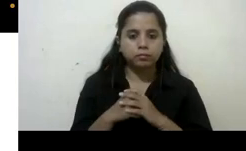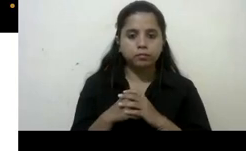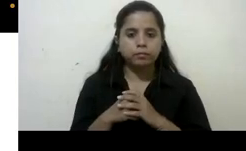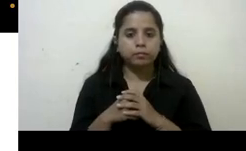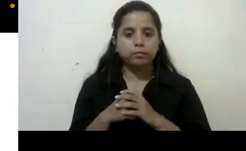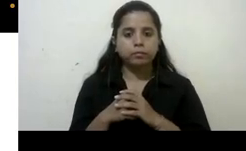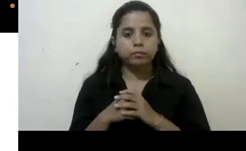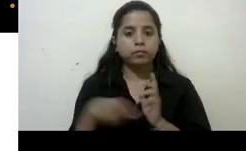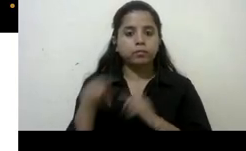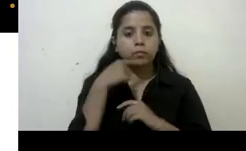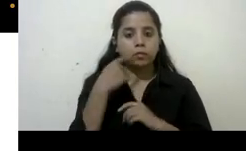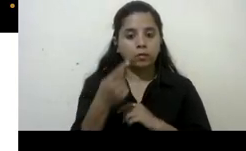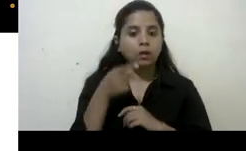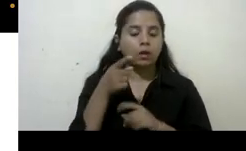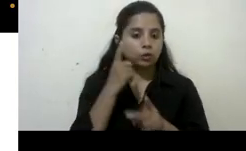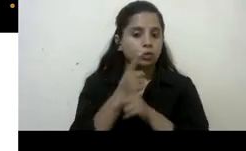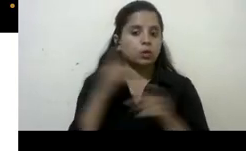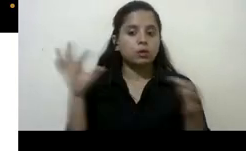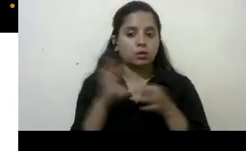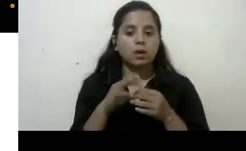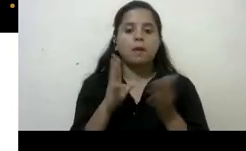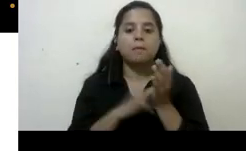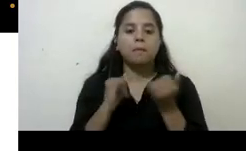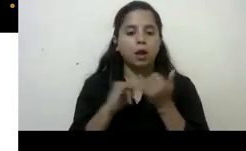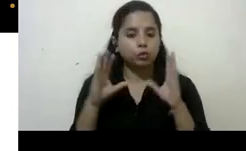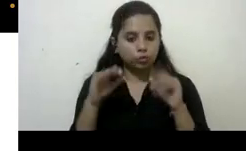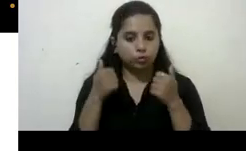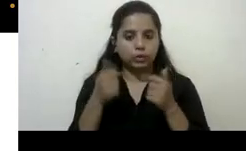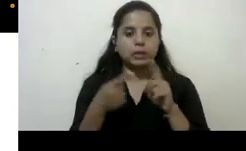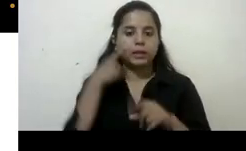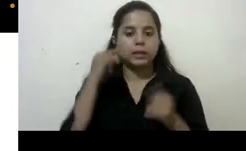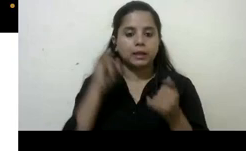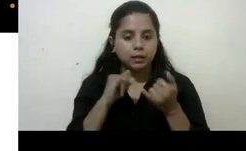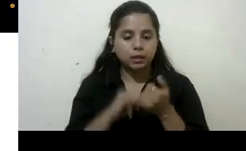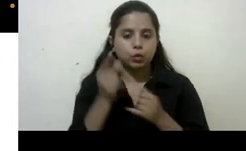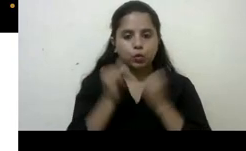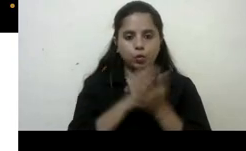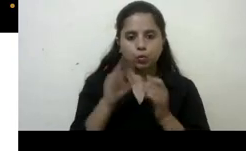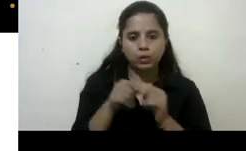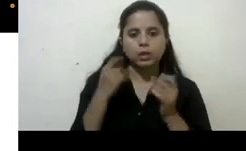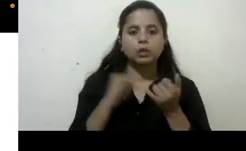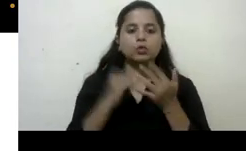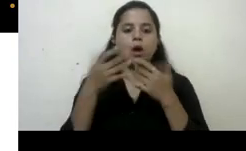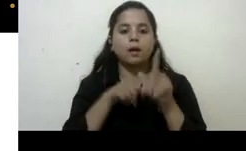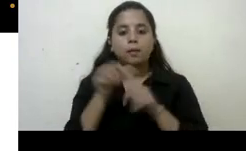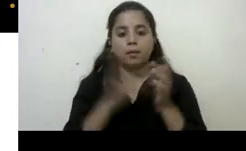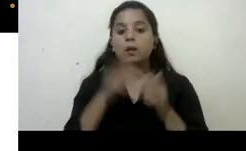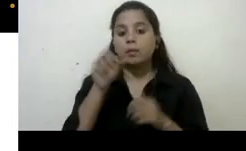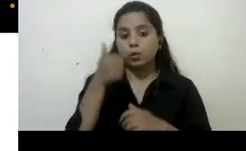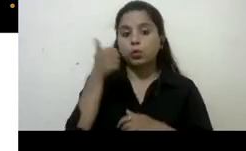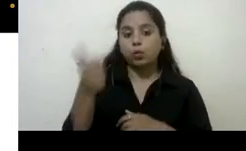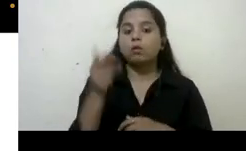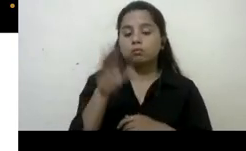Surasa, Teacher Connect, yeah, fine. Microsoft, TIS, Usha Rani ma'am, Swam. Yes, Swam is also a good